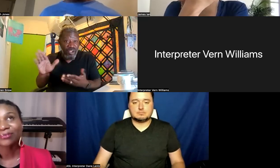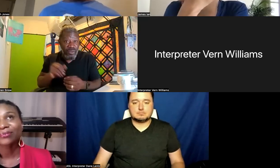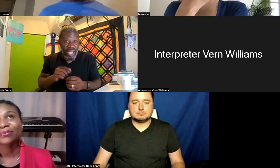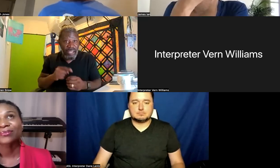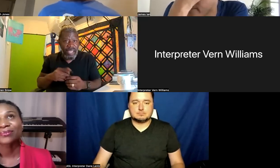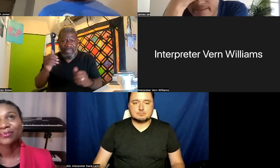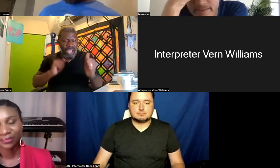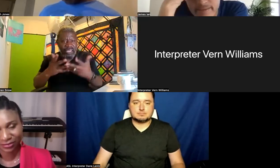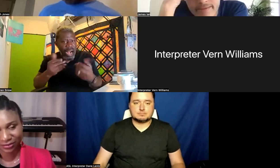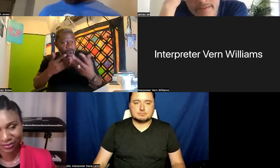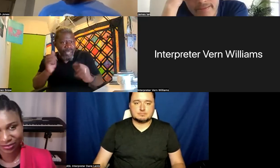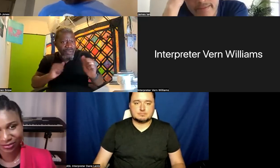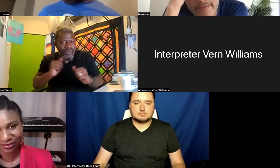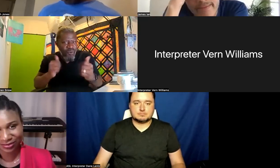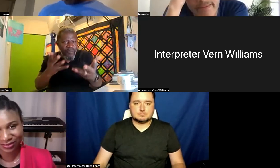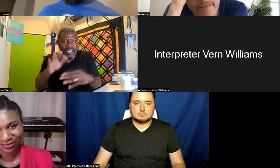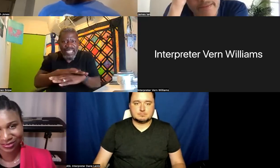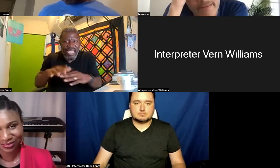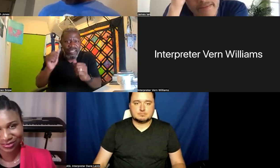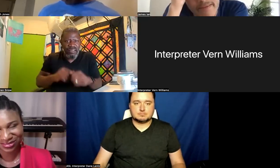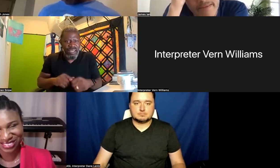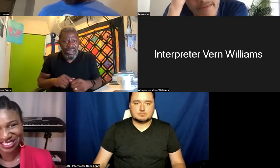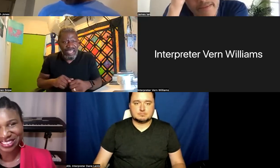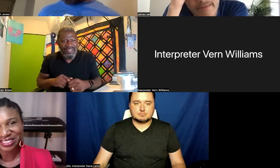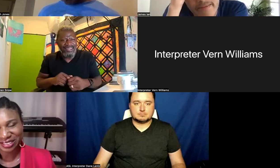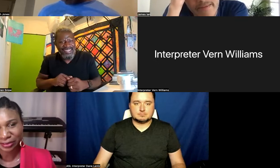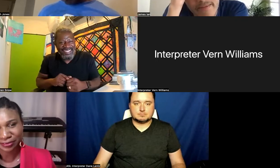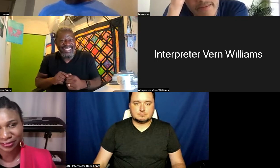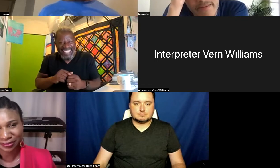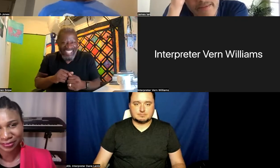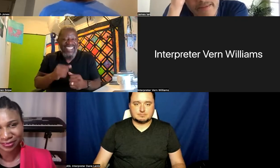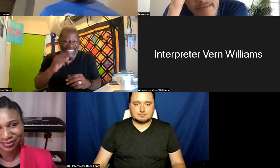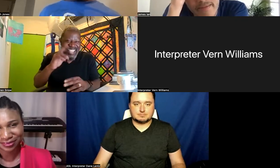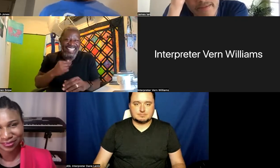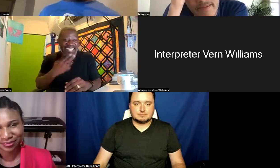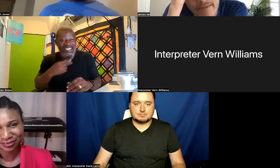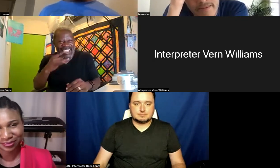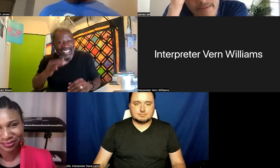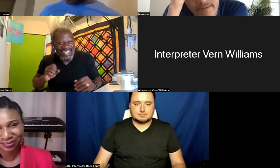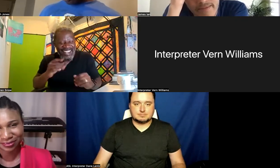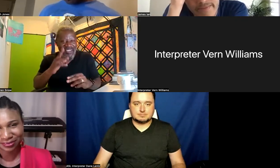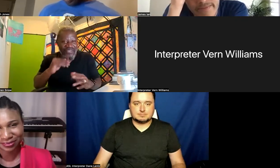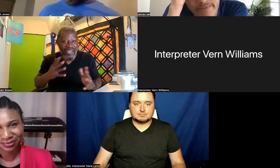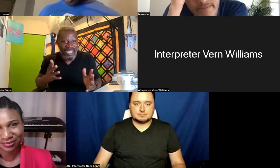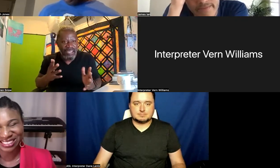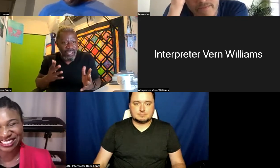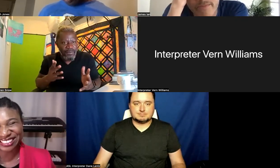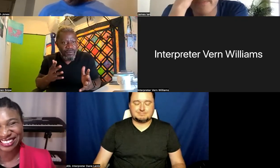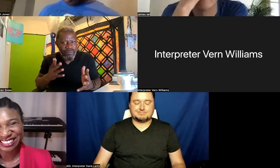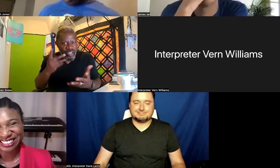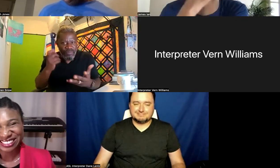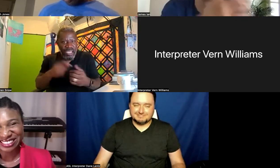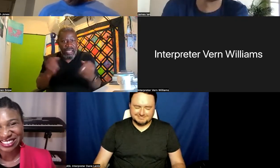got turned away. I mean, I said I want to be able to perform on the stage, and they're like, yeah, cute kid, yeah, they're very funny.